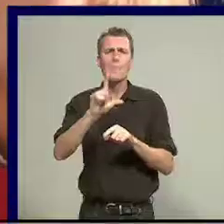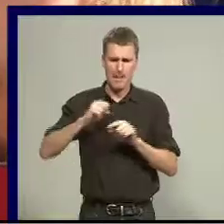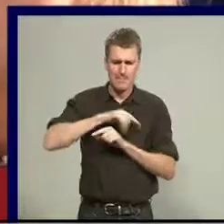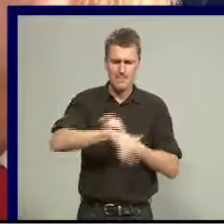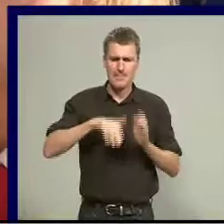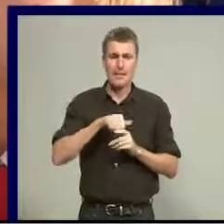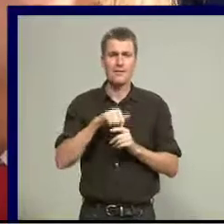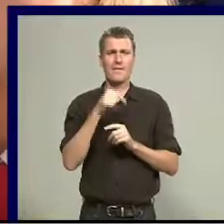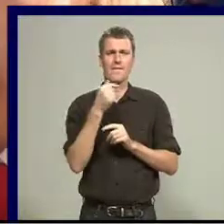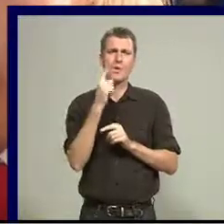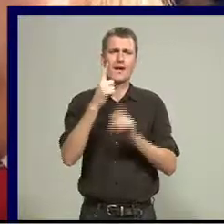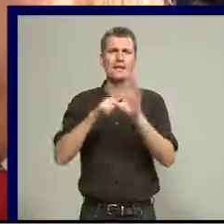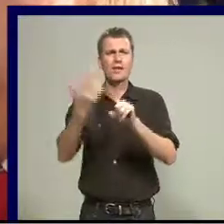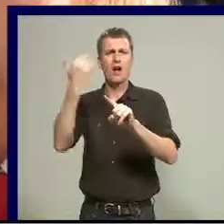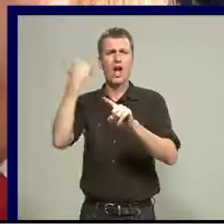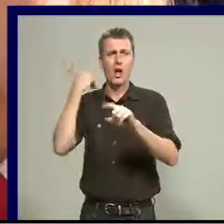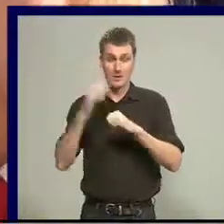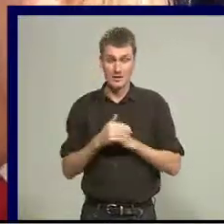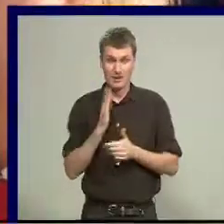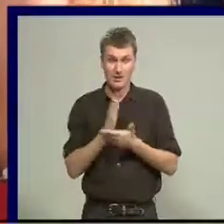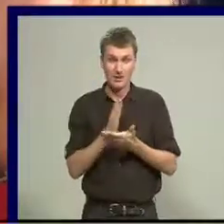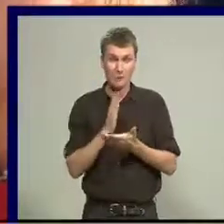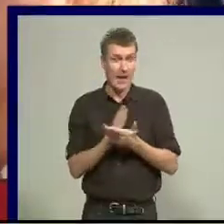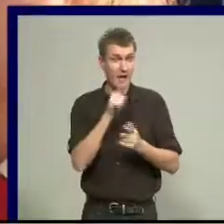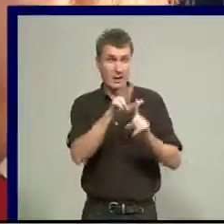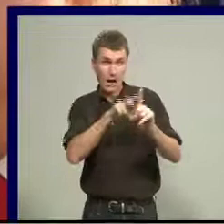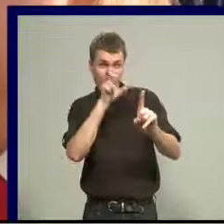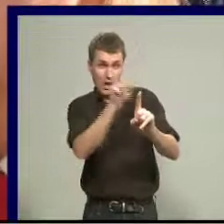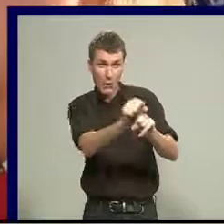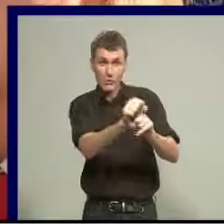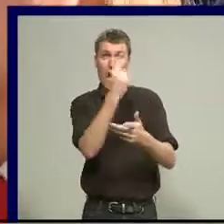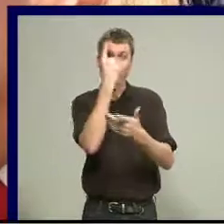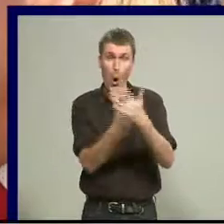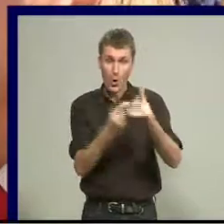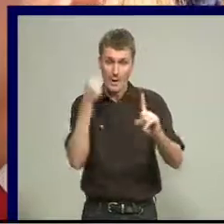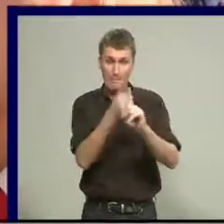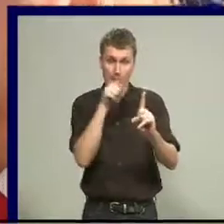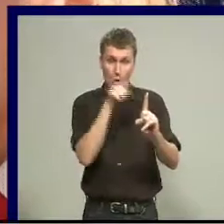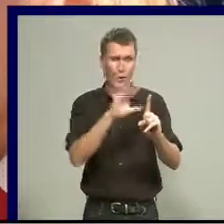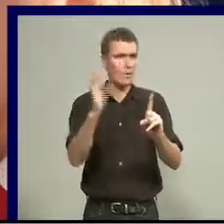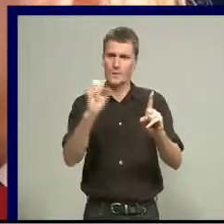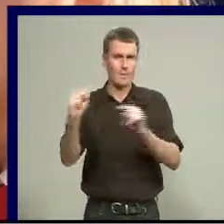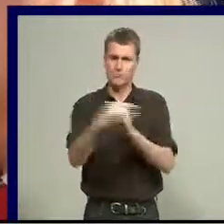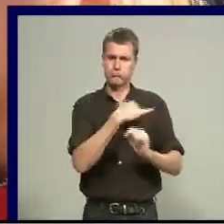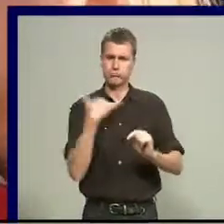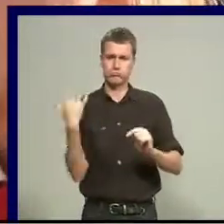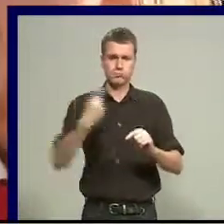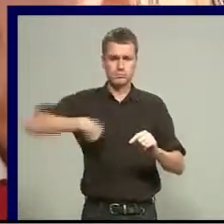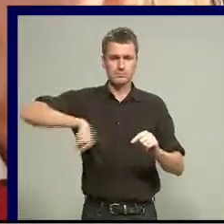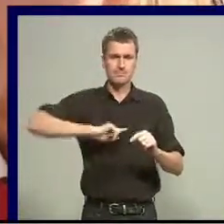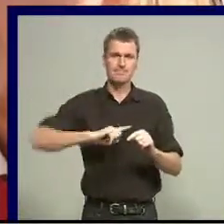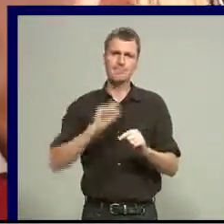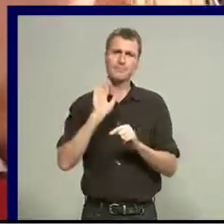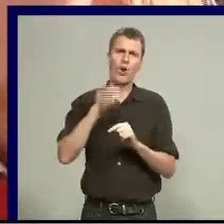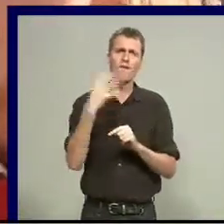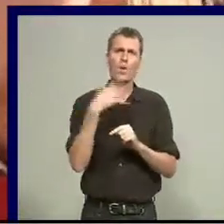was diagnosed, it didn't just hit her, it hit the whole school. Like, we're a school of just over 400 girls, so it's good to see